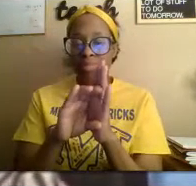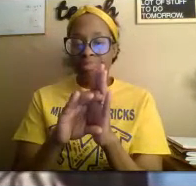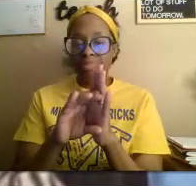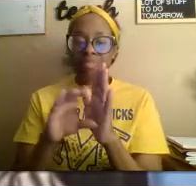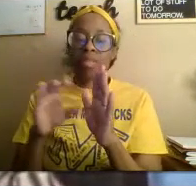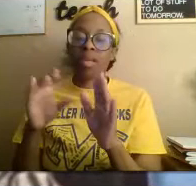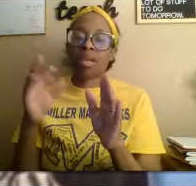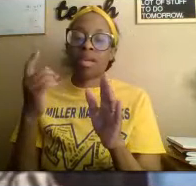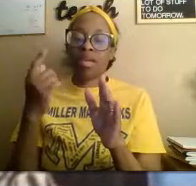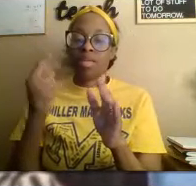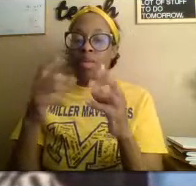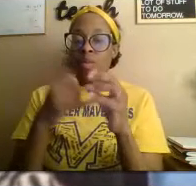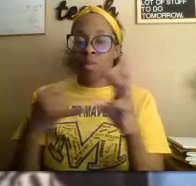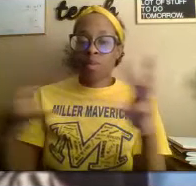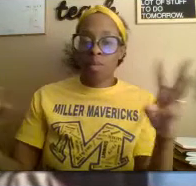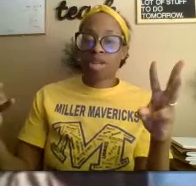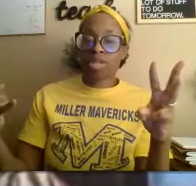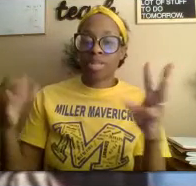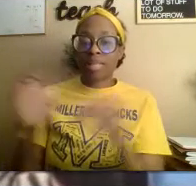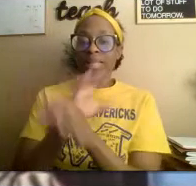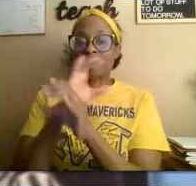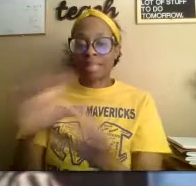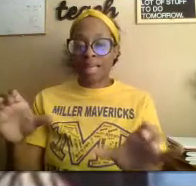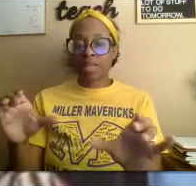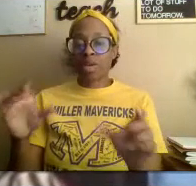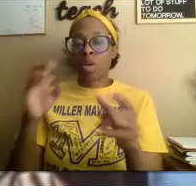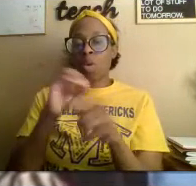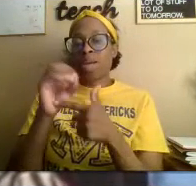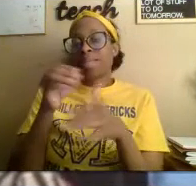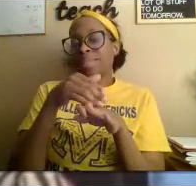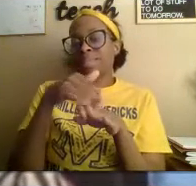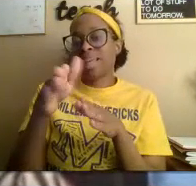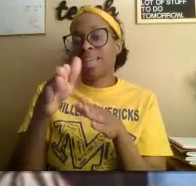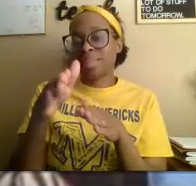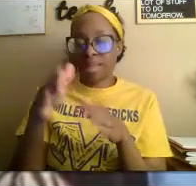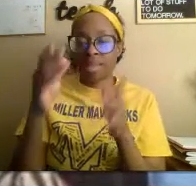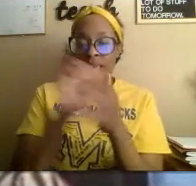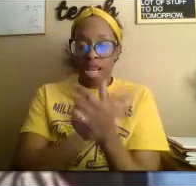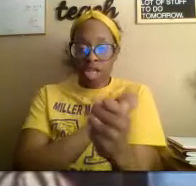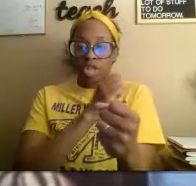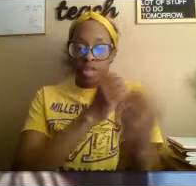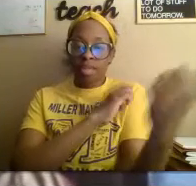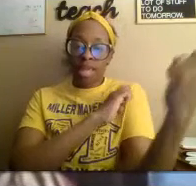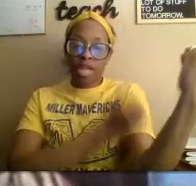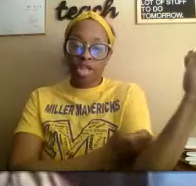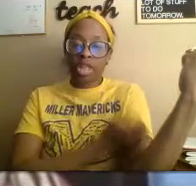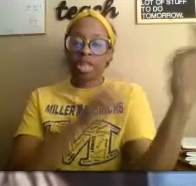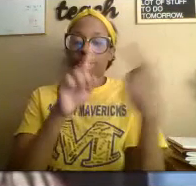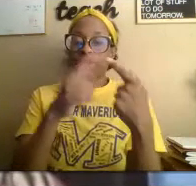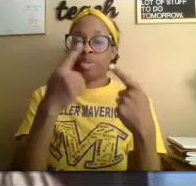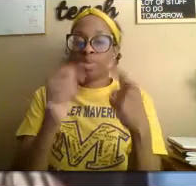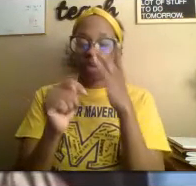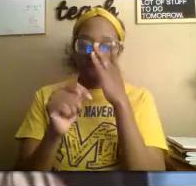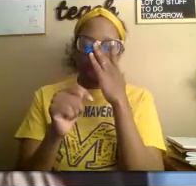conduct electricity into the toaster where thermal energy is produced. The plastic